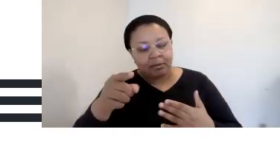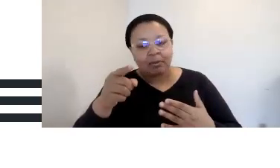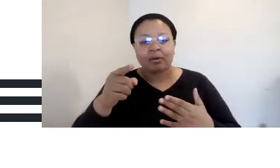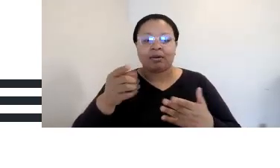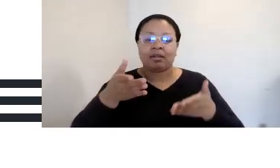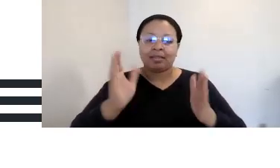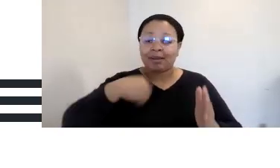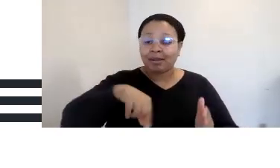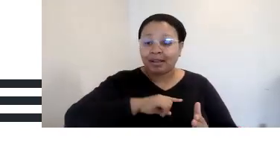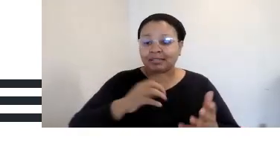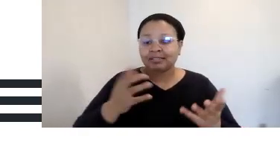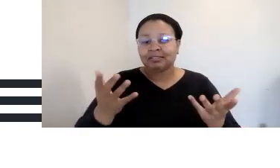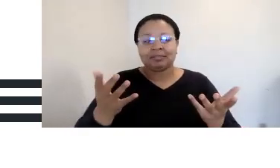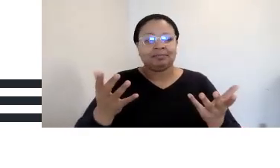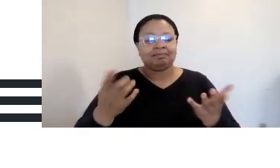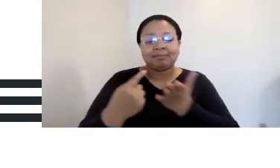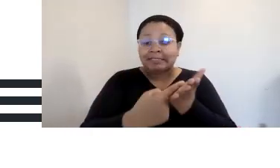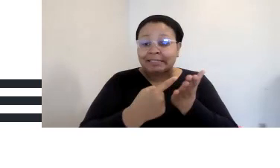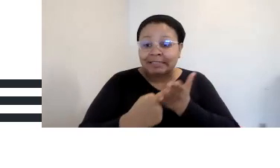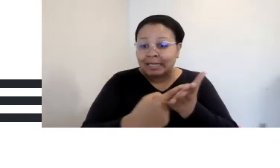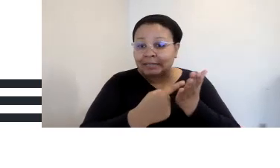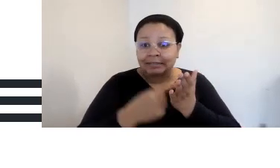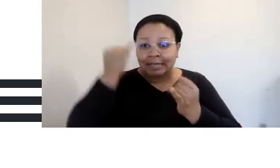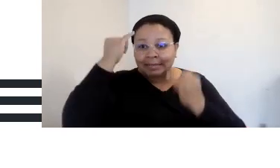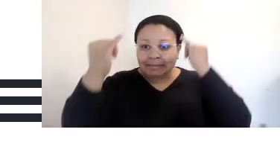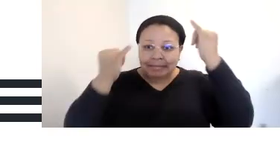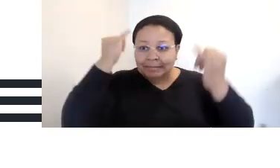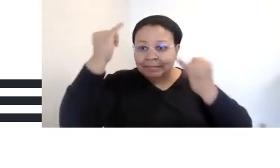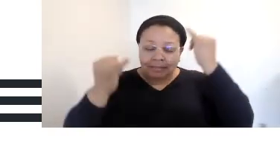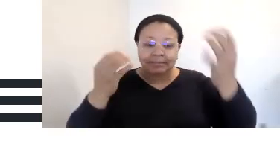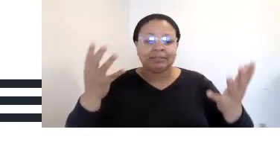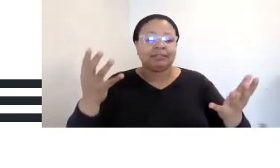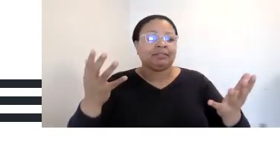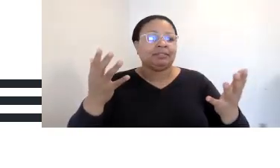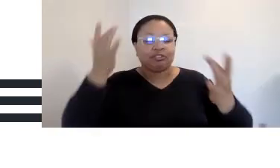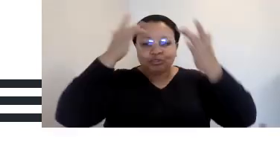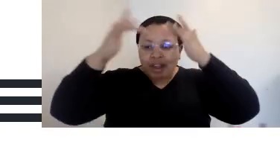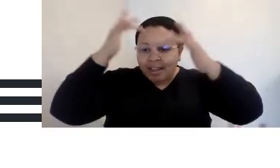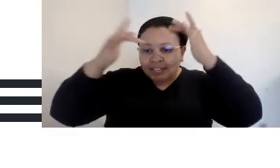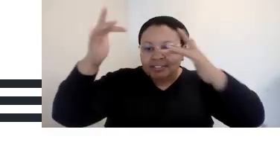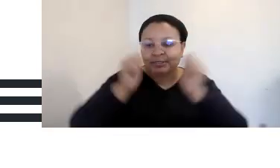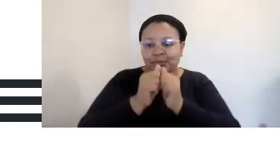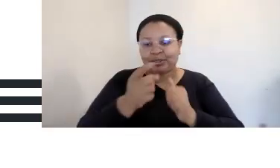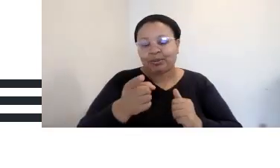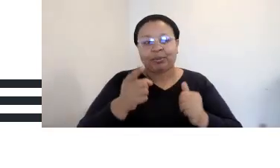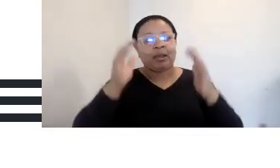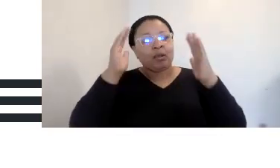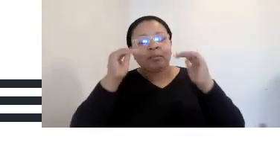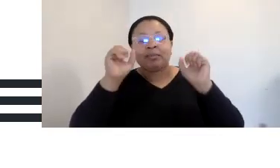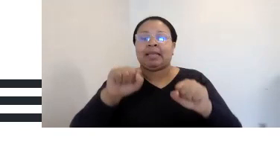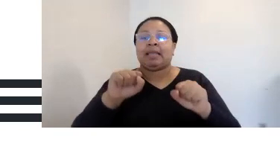letting us discuss these ideas, these strategies with you, and we hope we can work